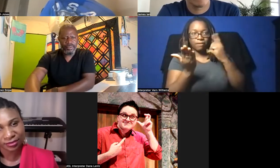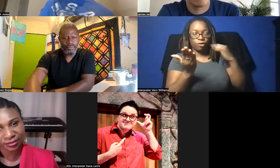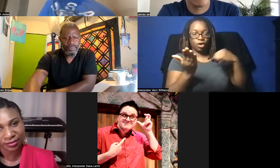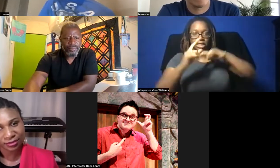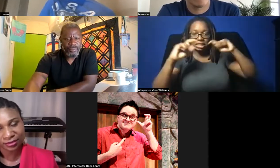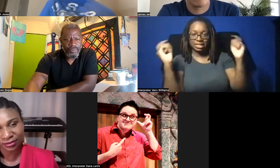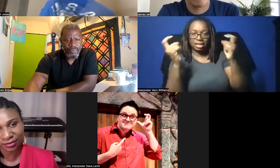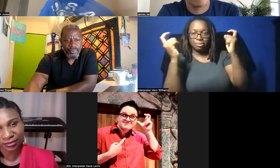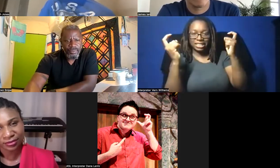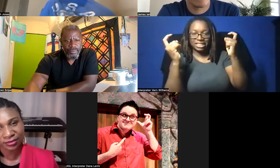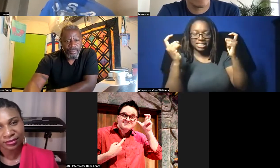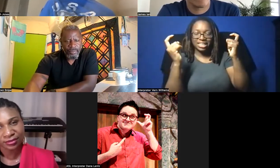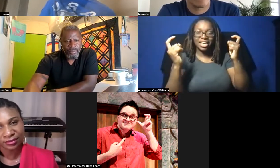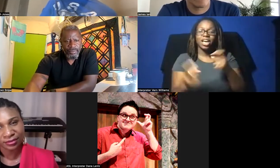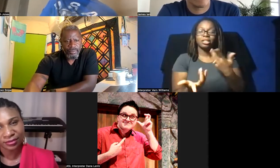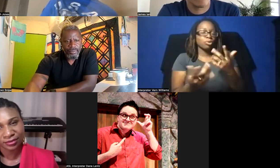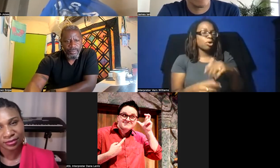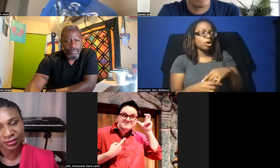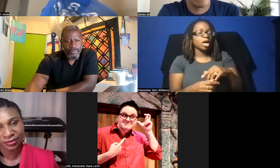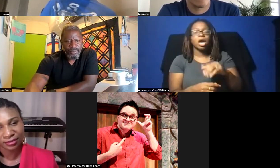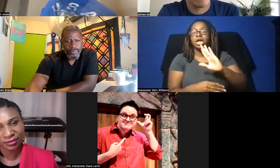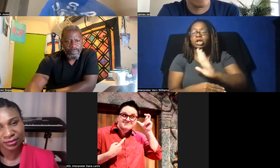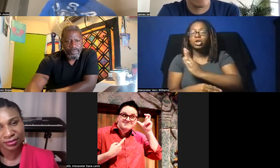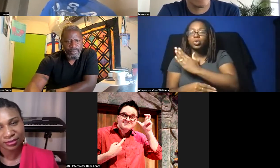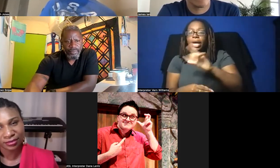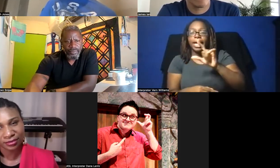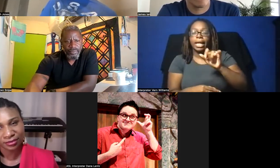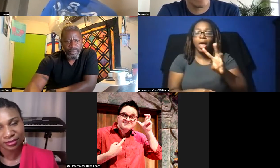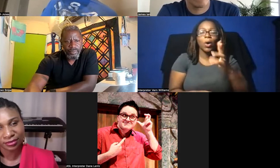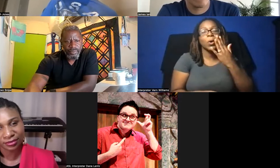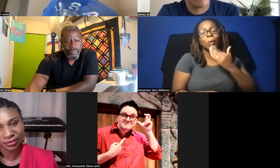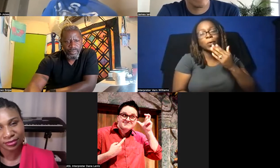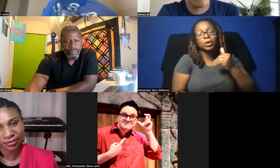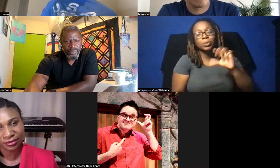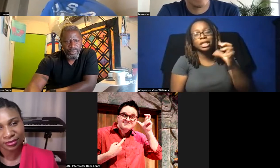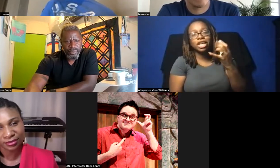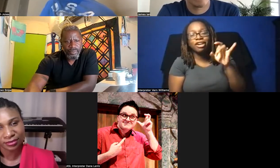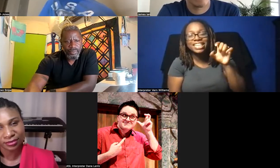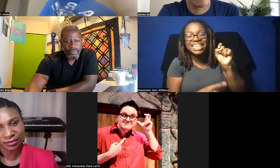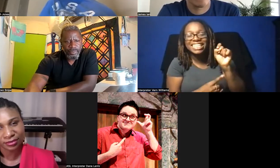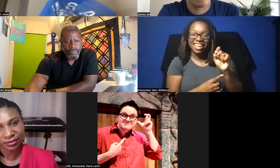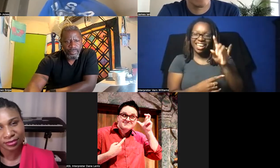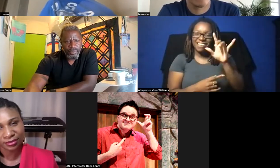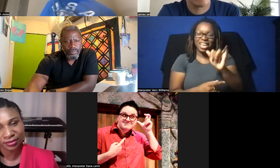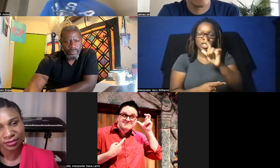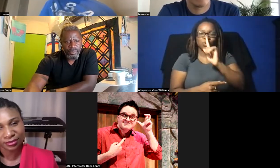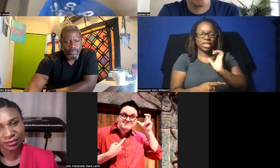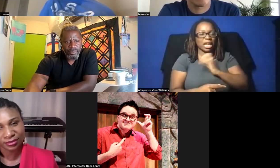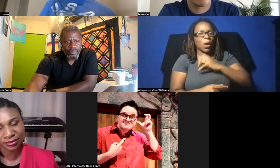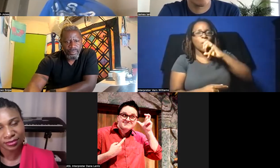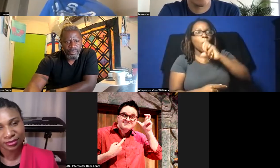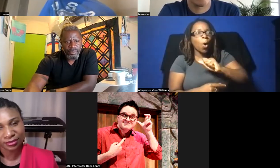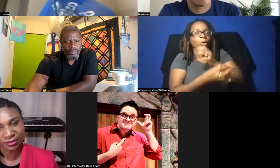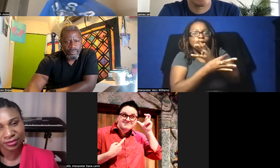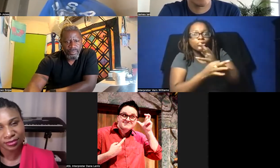Moses, swing low, sweet chariot. Those were, the popularization of, they were freedom songs and they